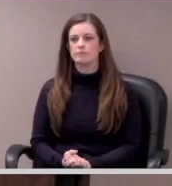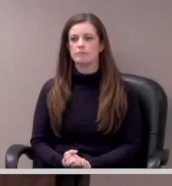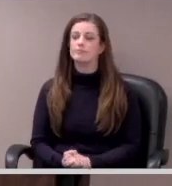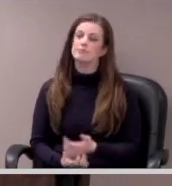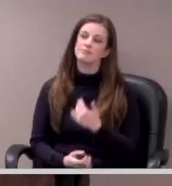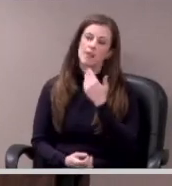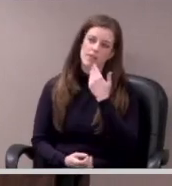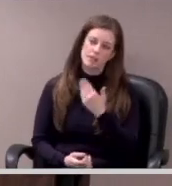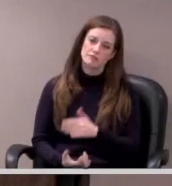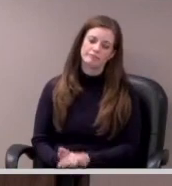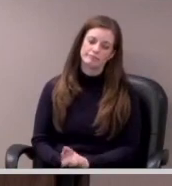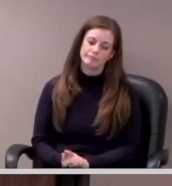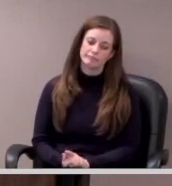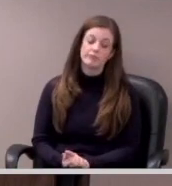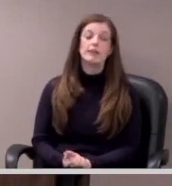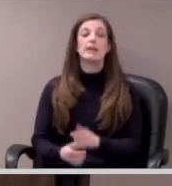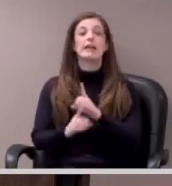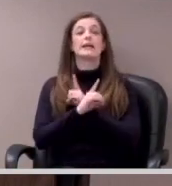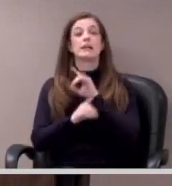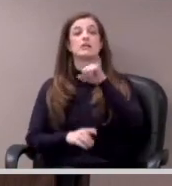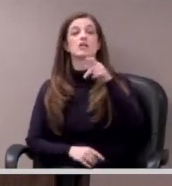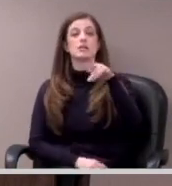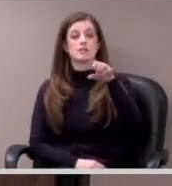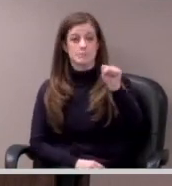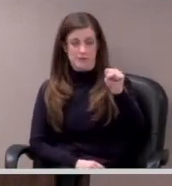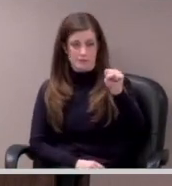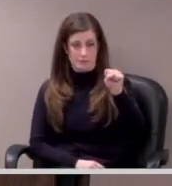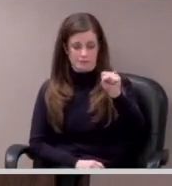Thank you. Dear JCPS,